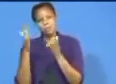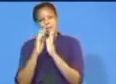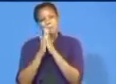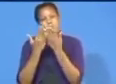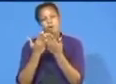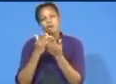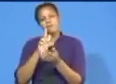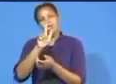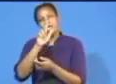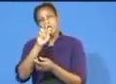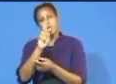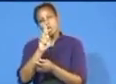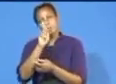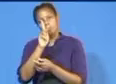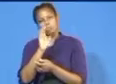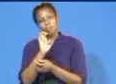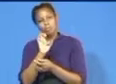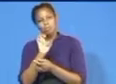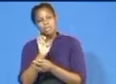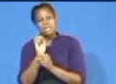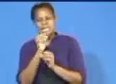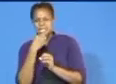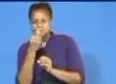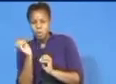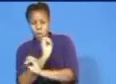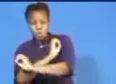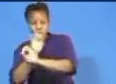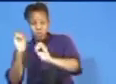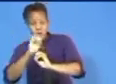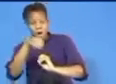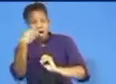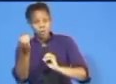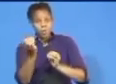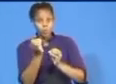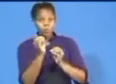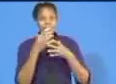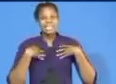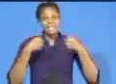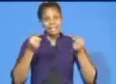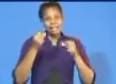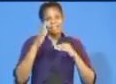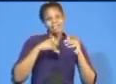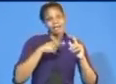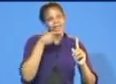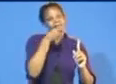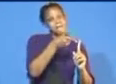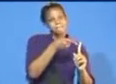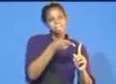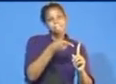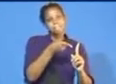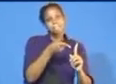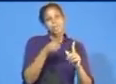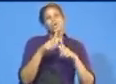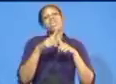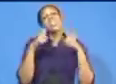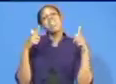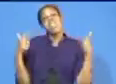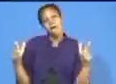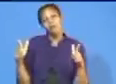save Naaman the leper. Now, the language of specificity in the text